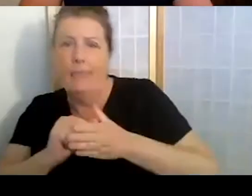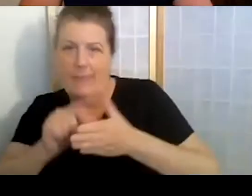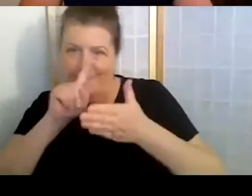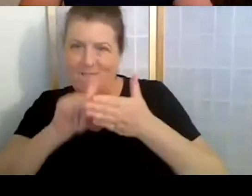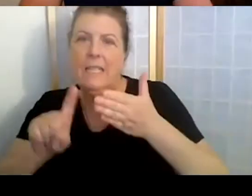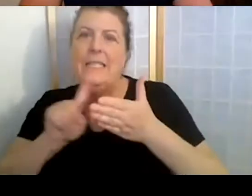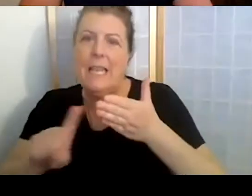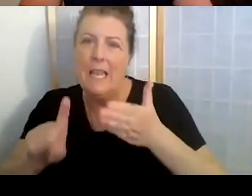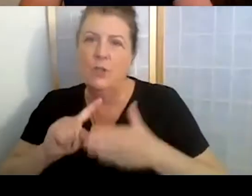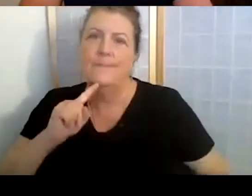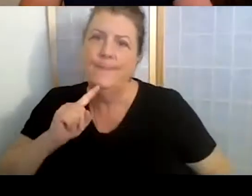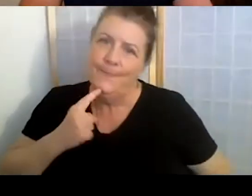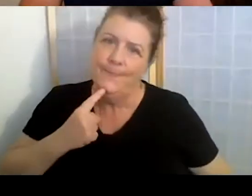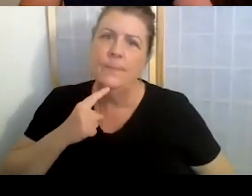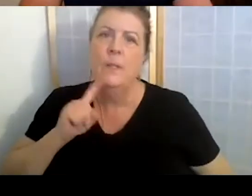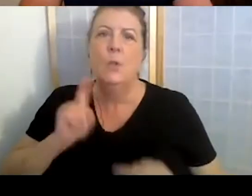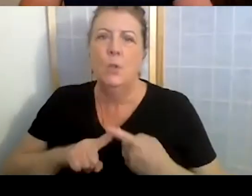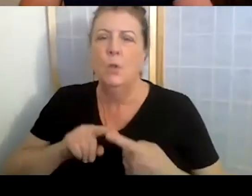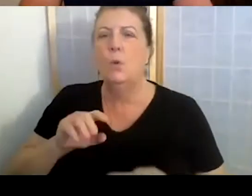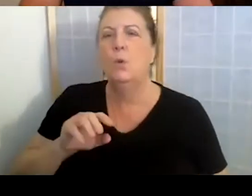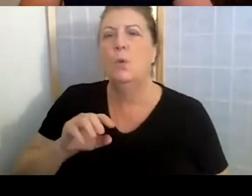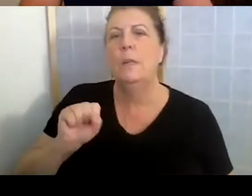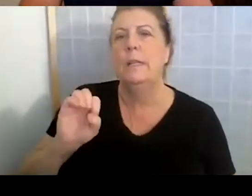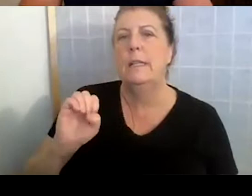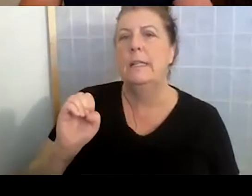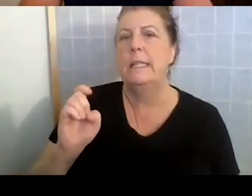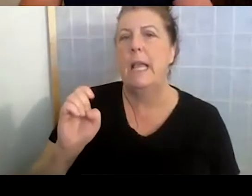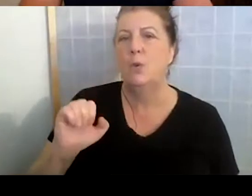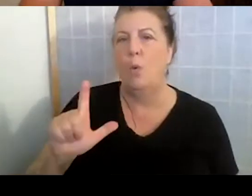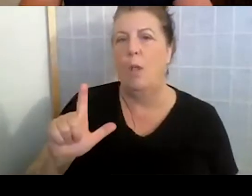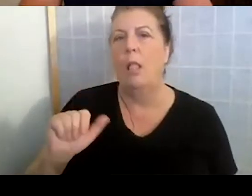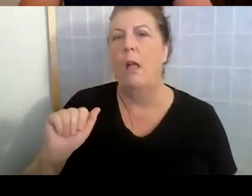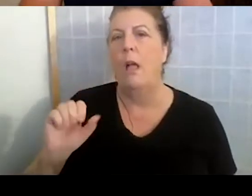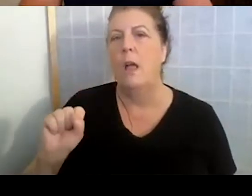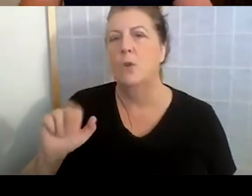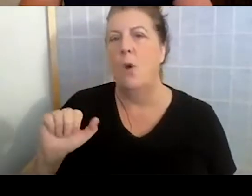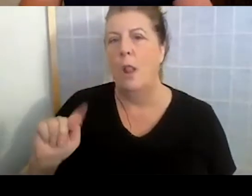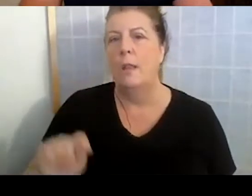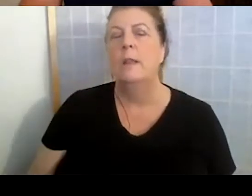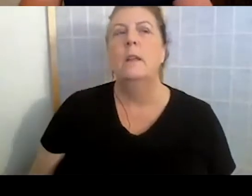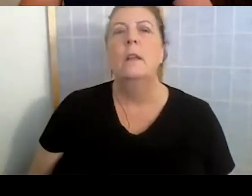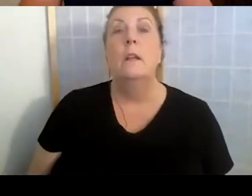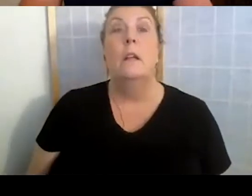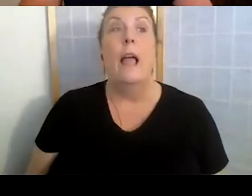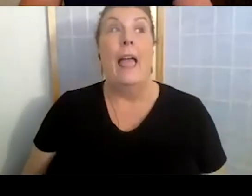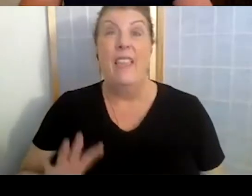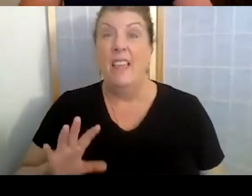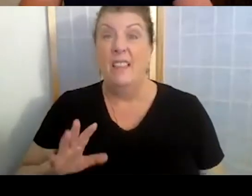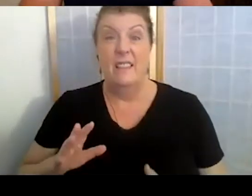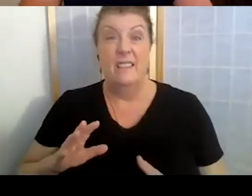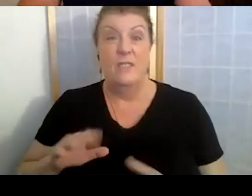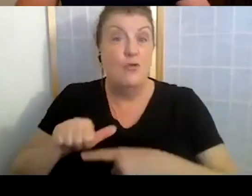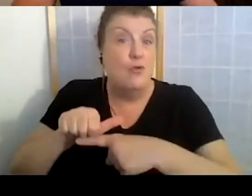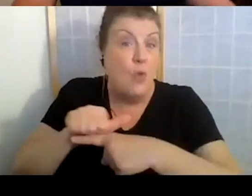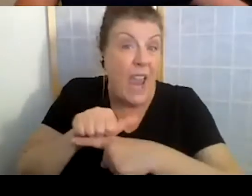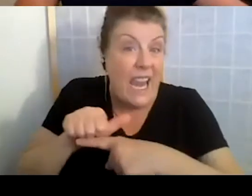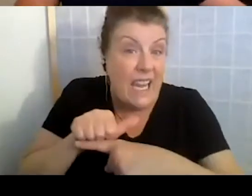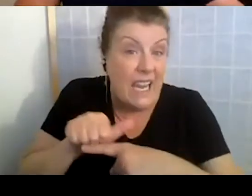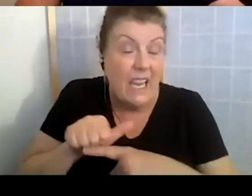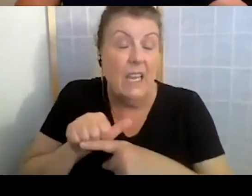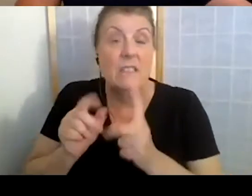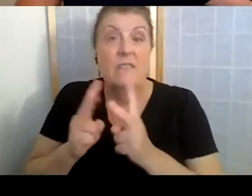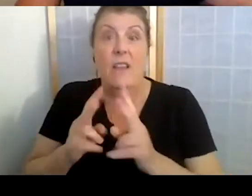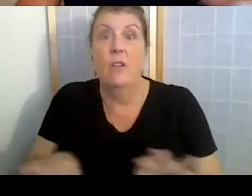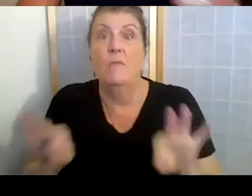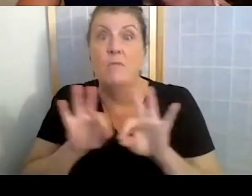also, you know, an extent to which training is a huge factor in this as well, you know, and I think a lot about